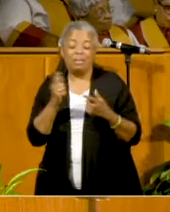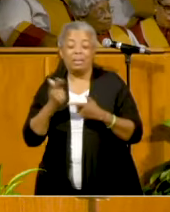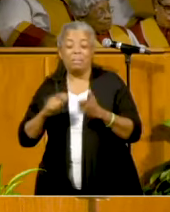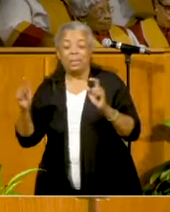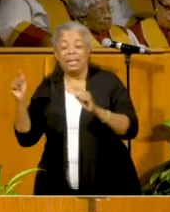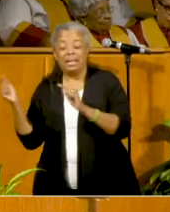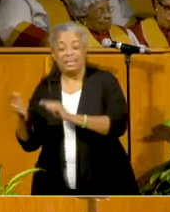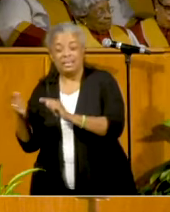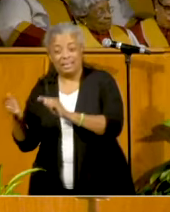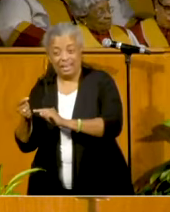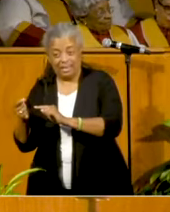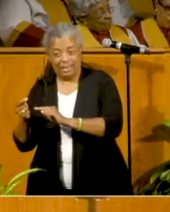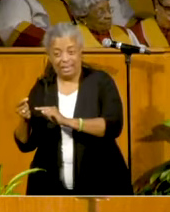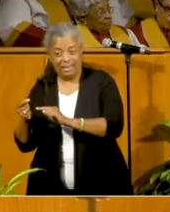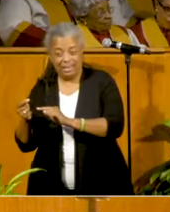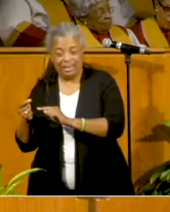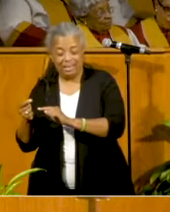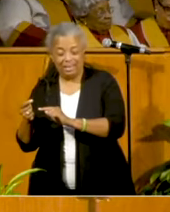big sin,